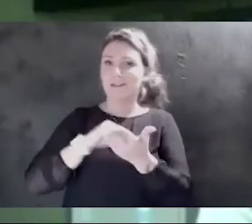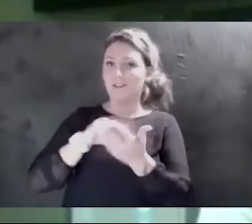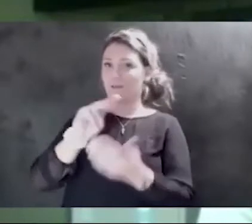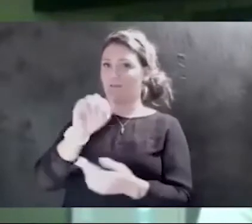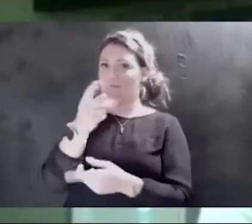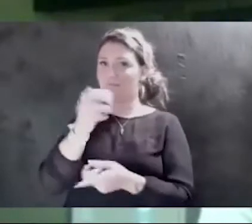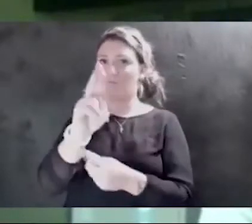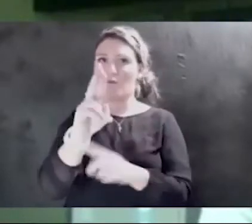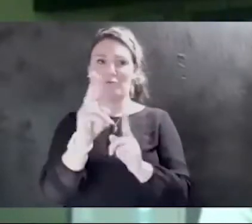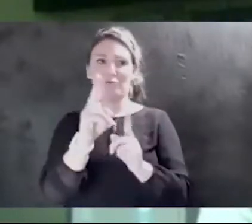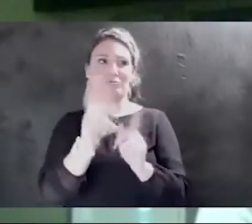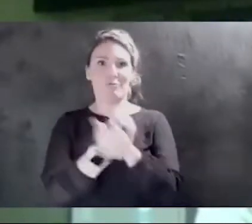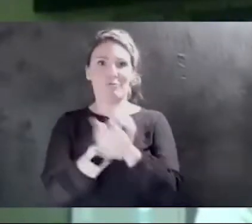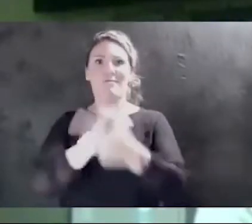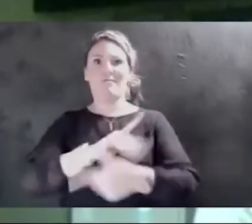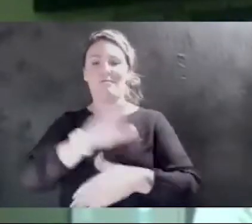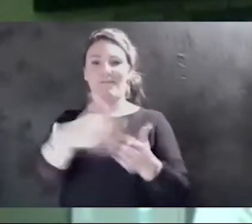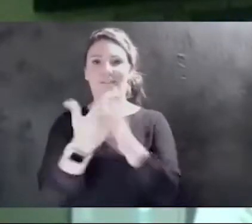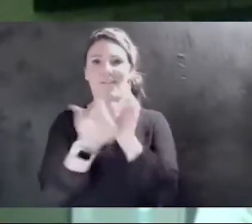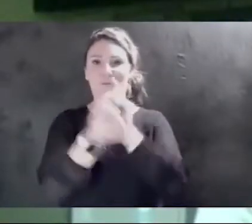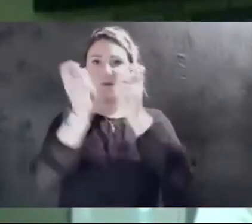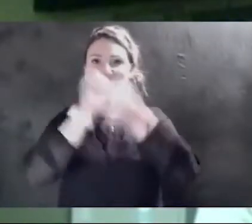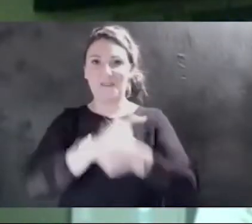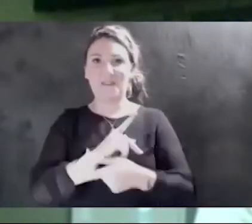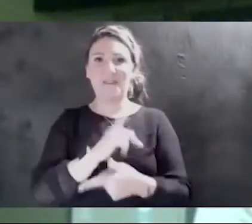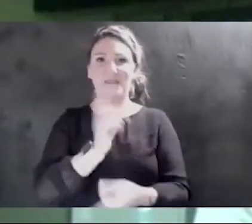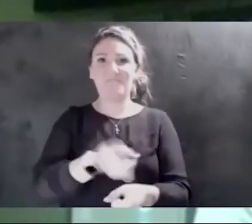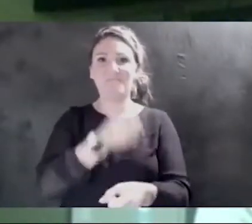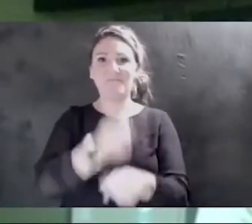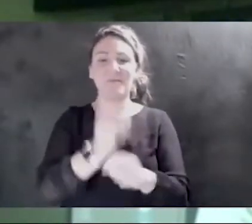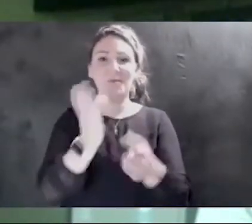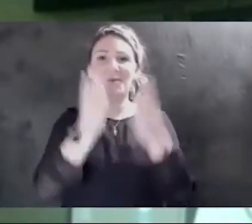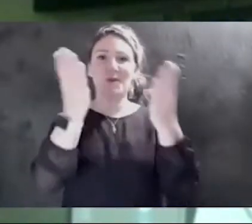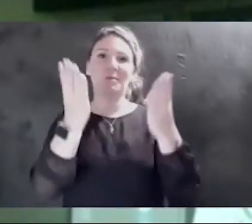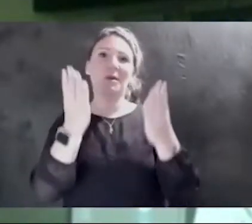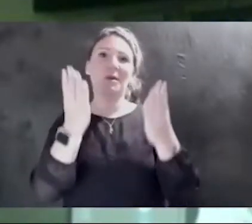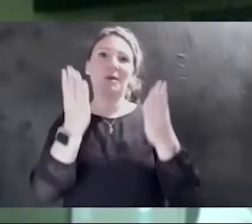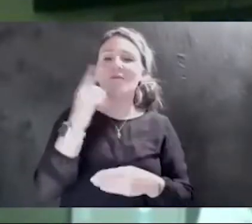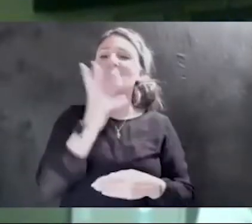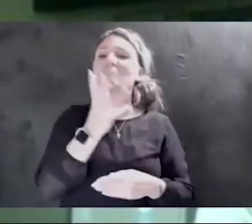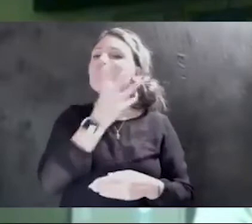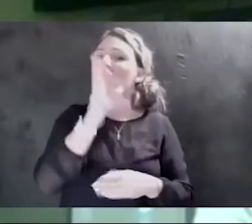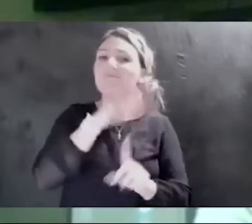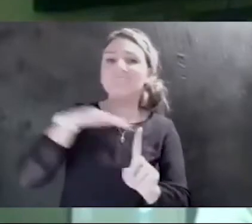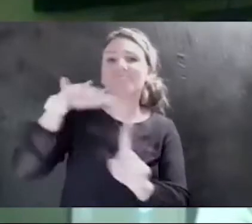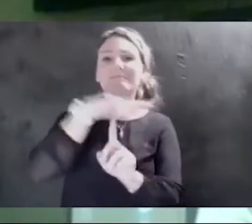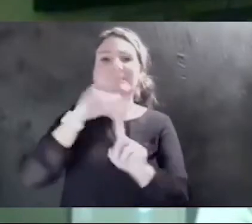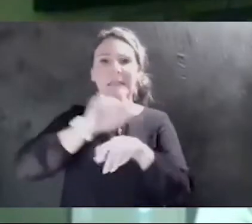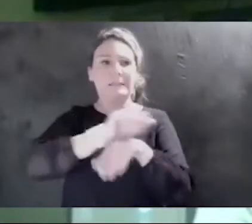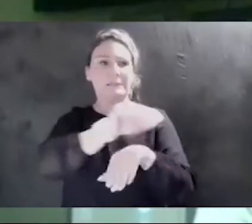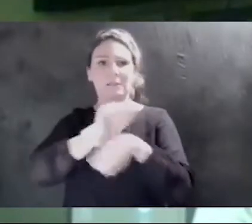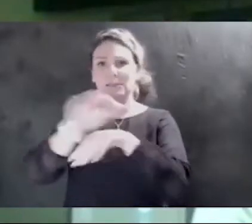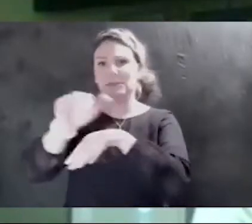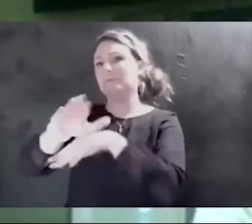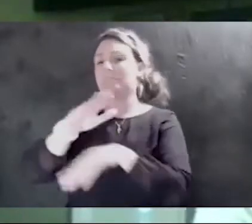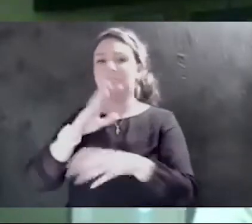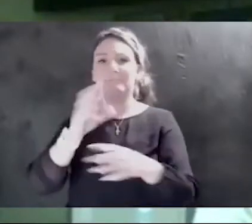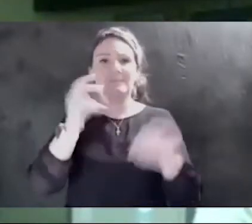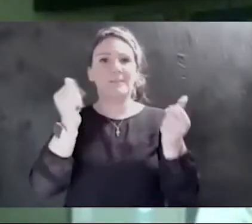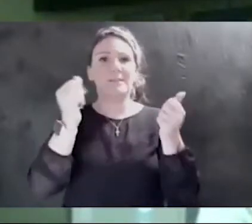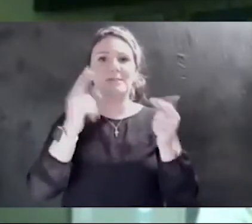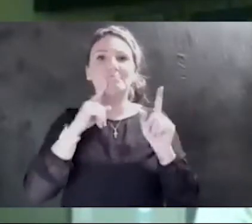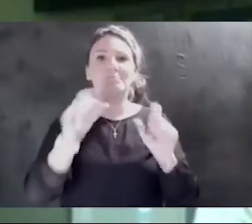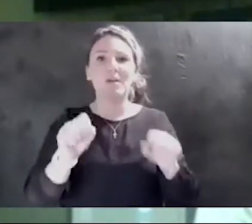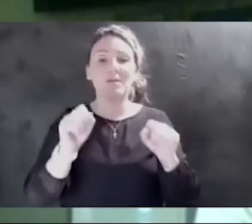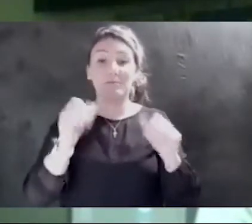translated those into the right recommendations for a rural environment, and we got those out as quickly as we could. To date, we've provided more